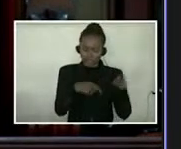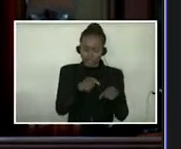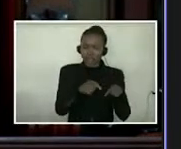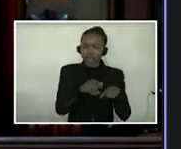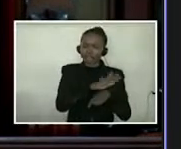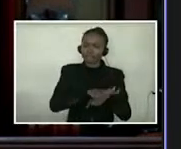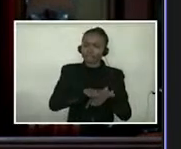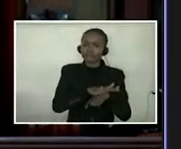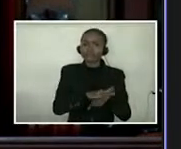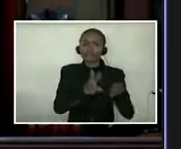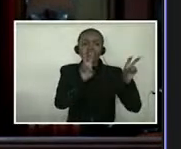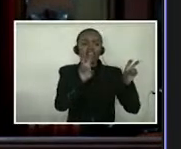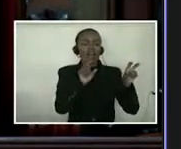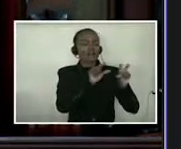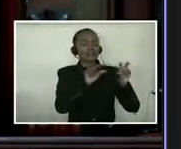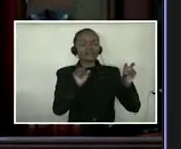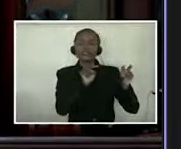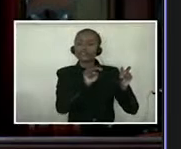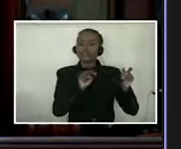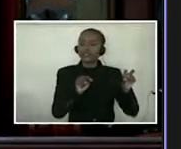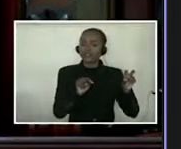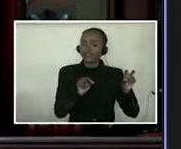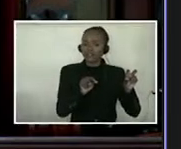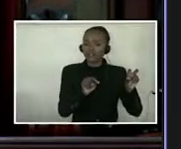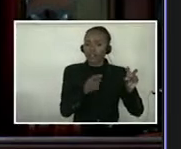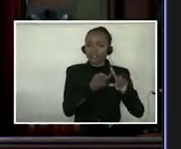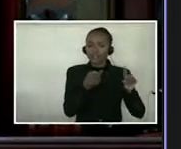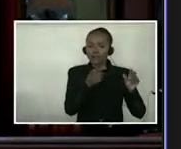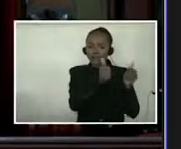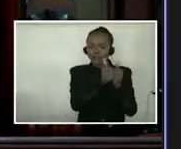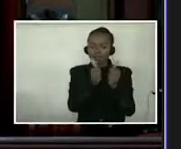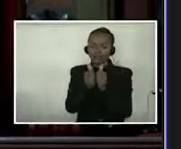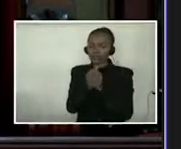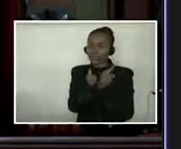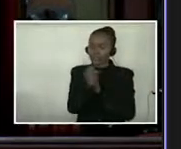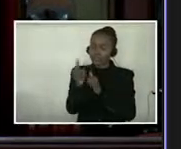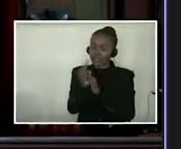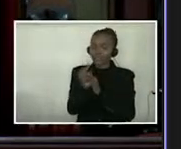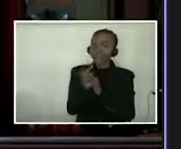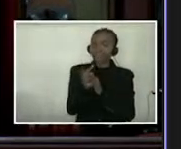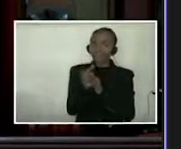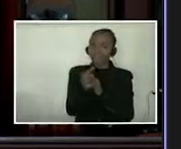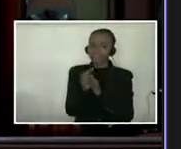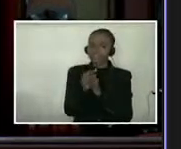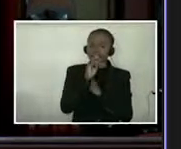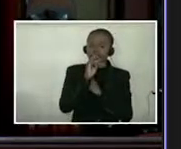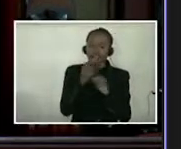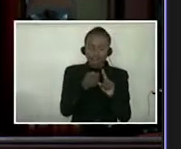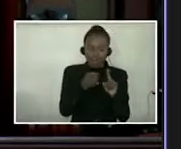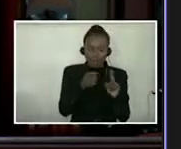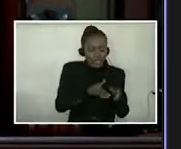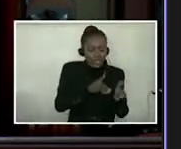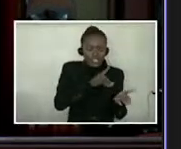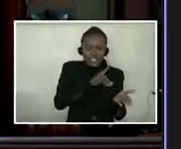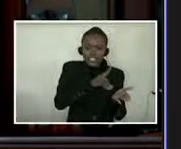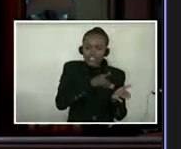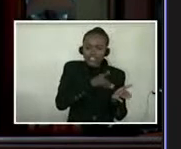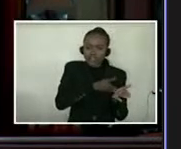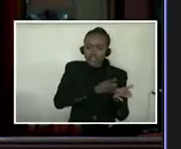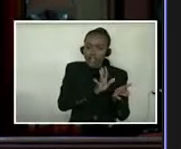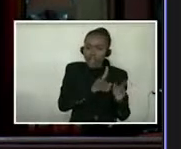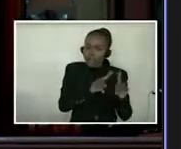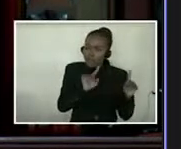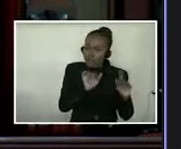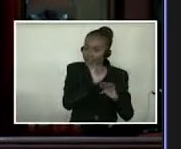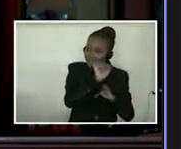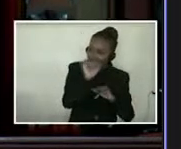has therefore been gathered from stakeholders in the trade rather than predictions and and and and psychology